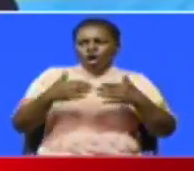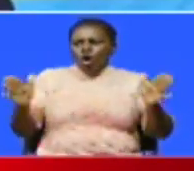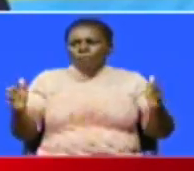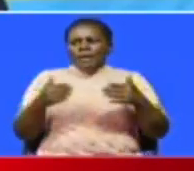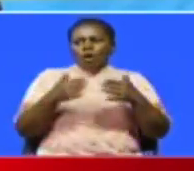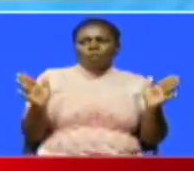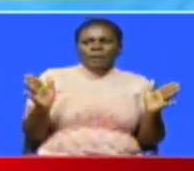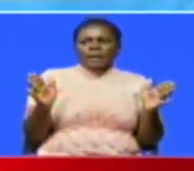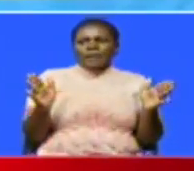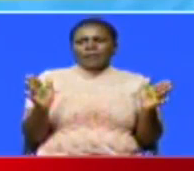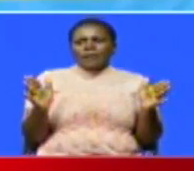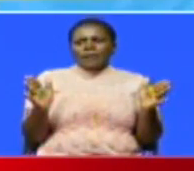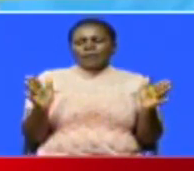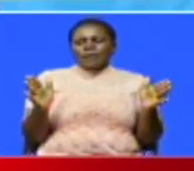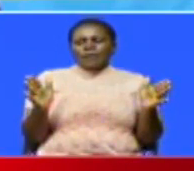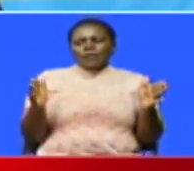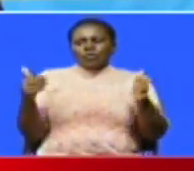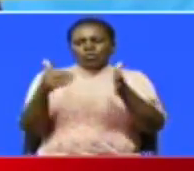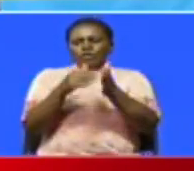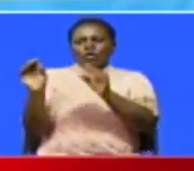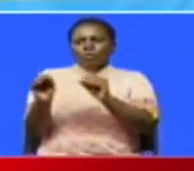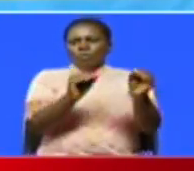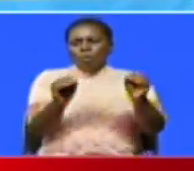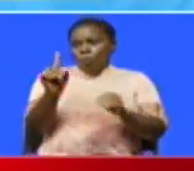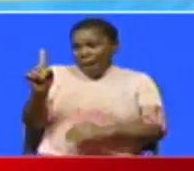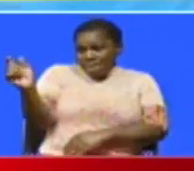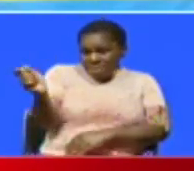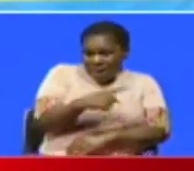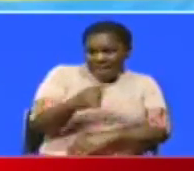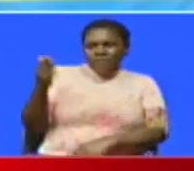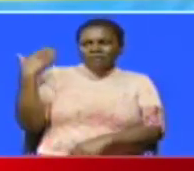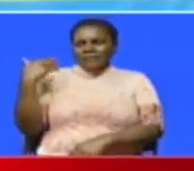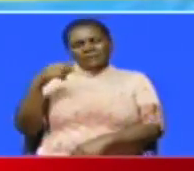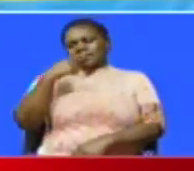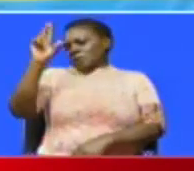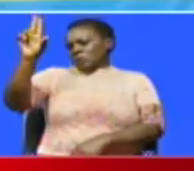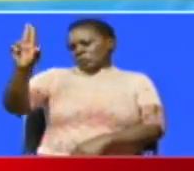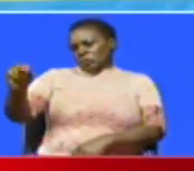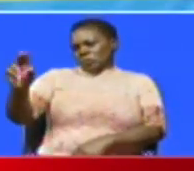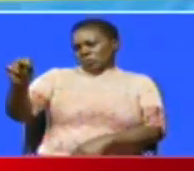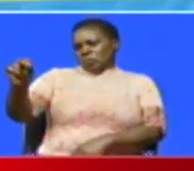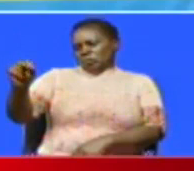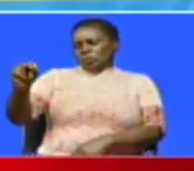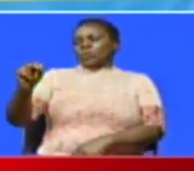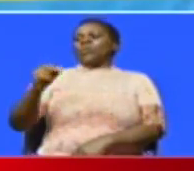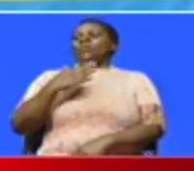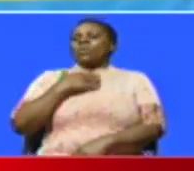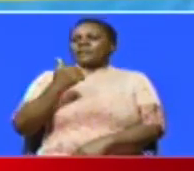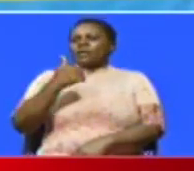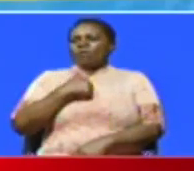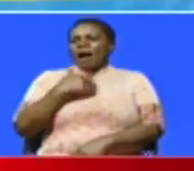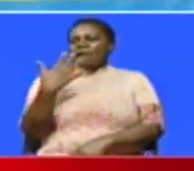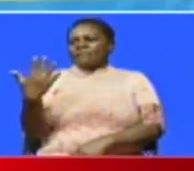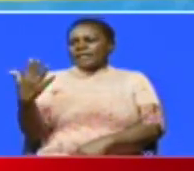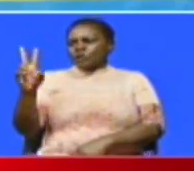place up and we cease cessation of movement a month ago. We said no, because we wanted to have two